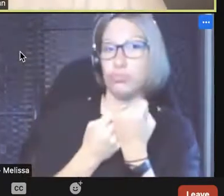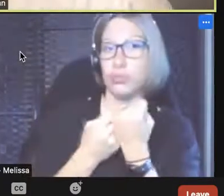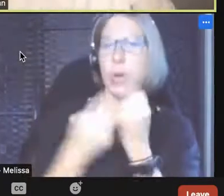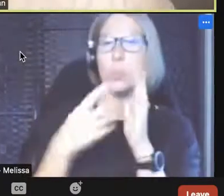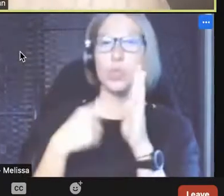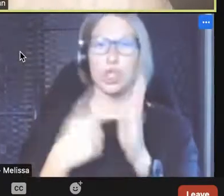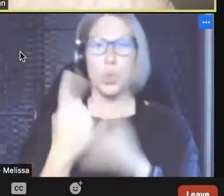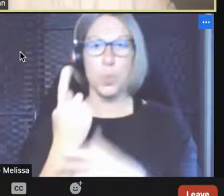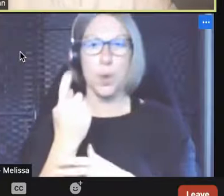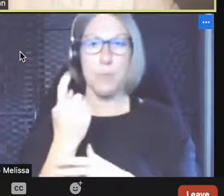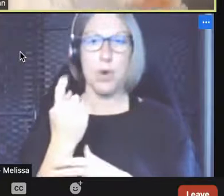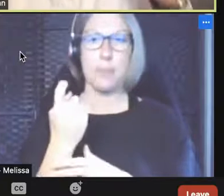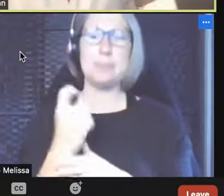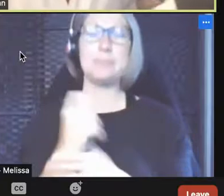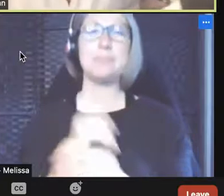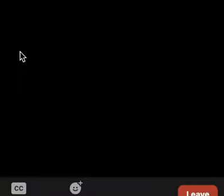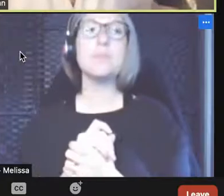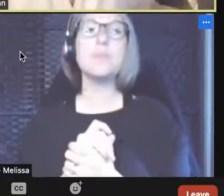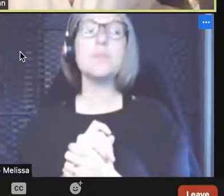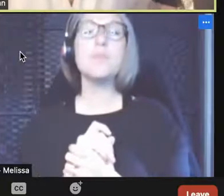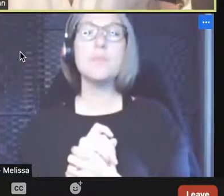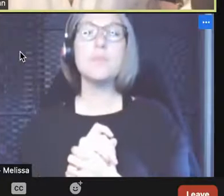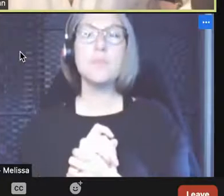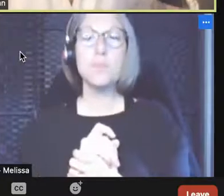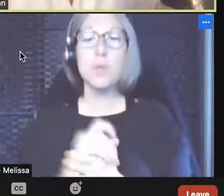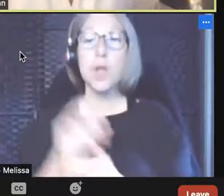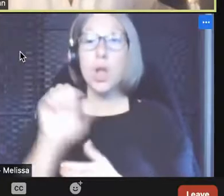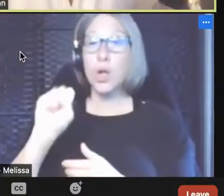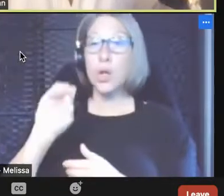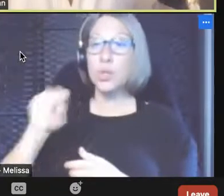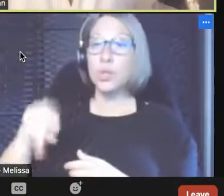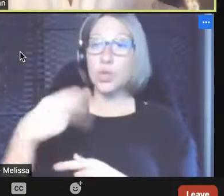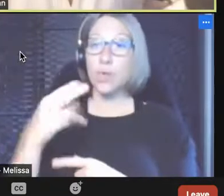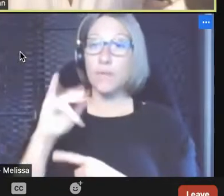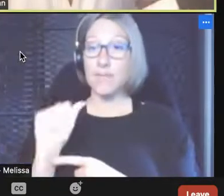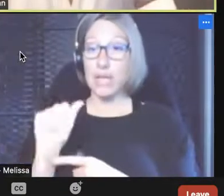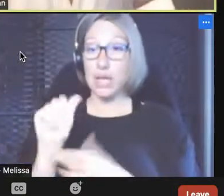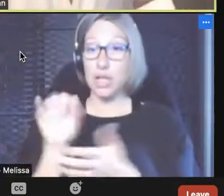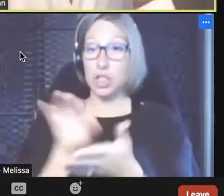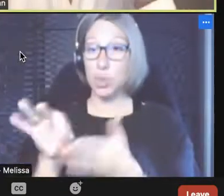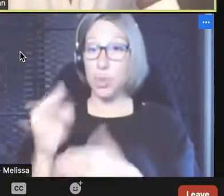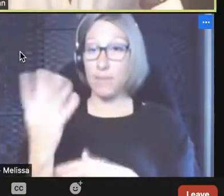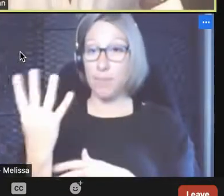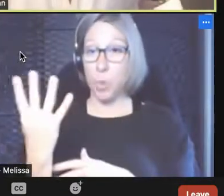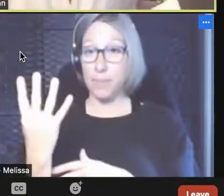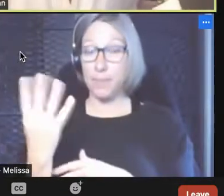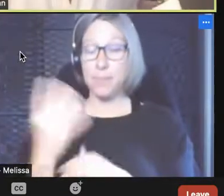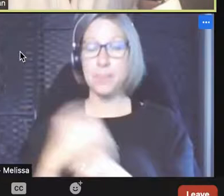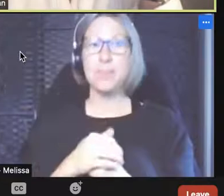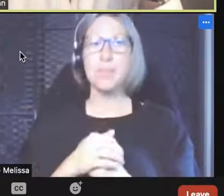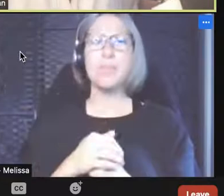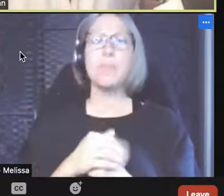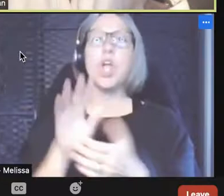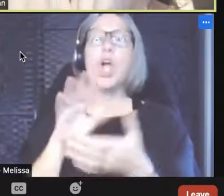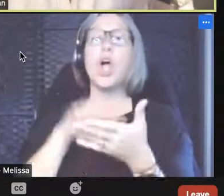one, okay? That Sophia has a score of 4. Her learning